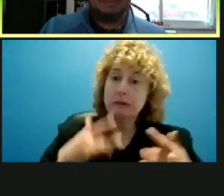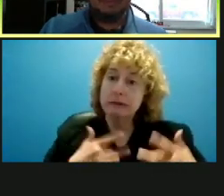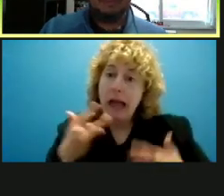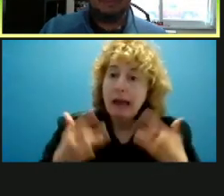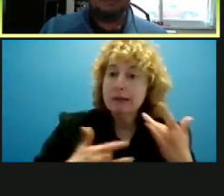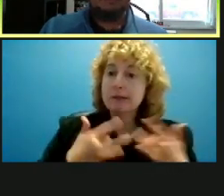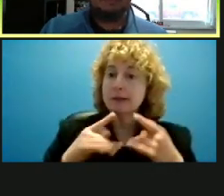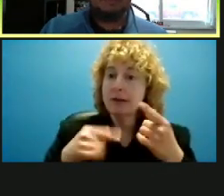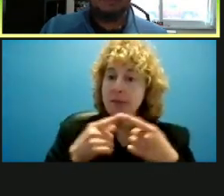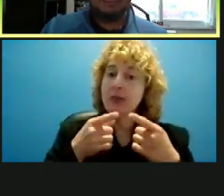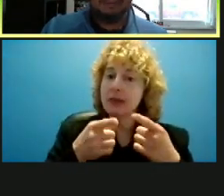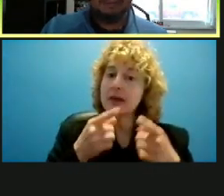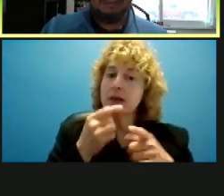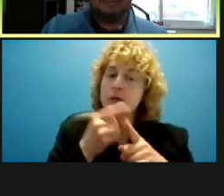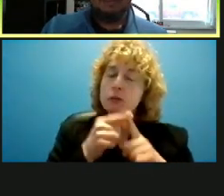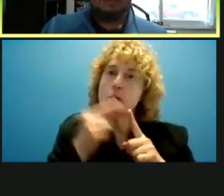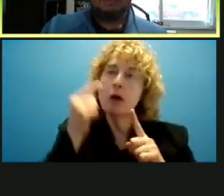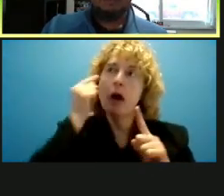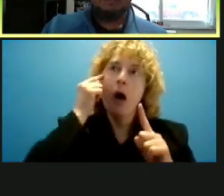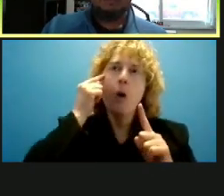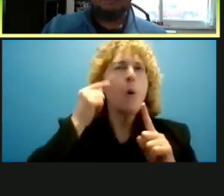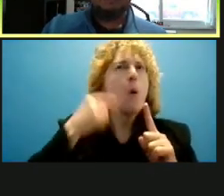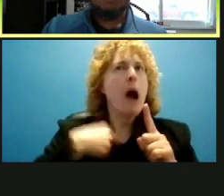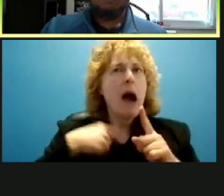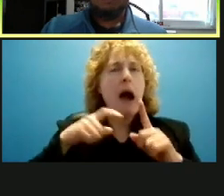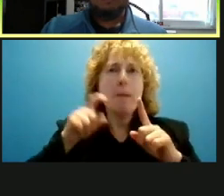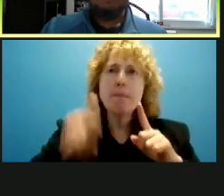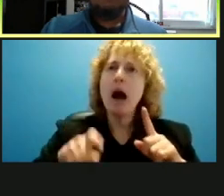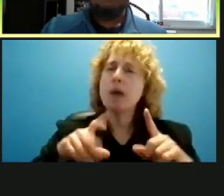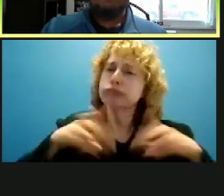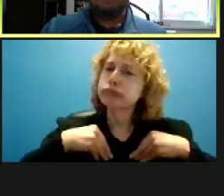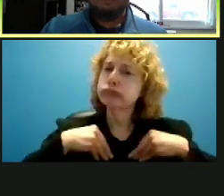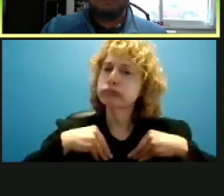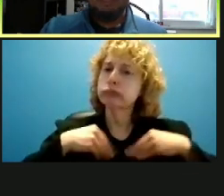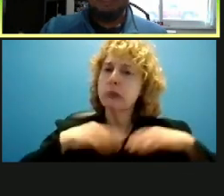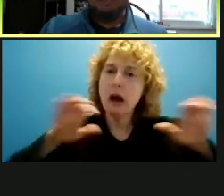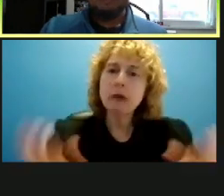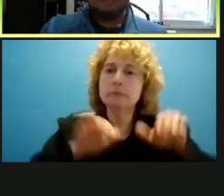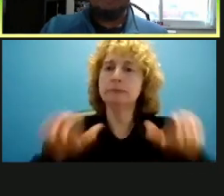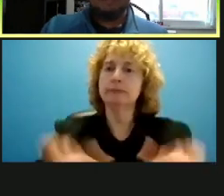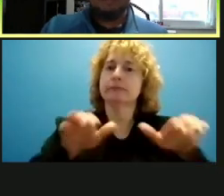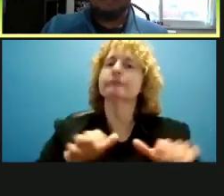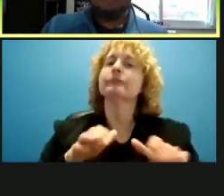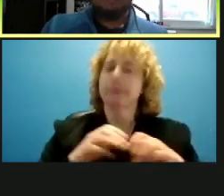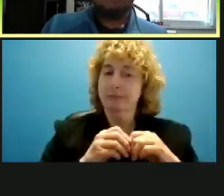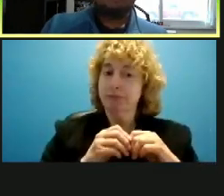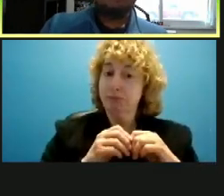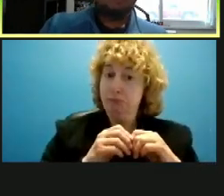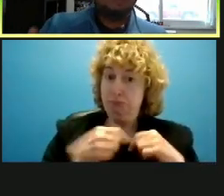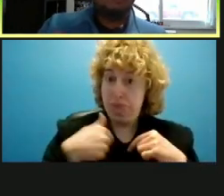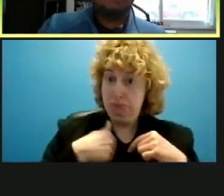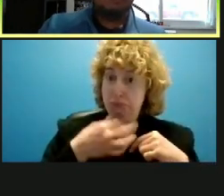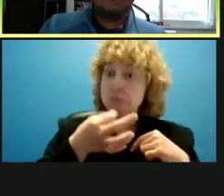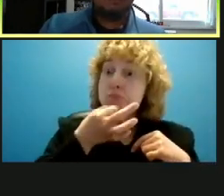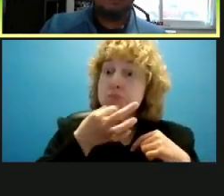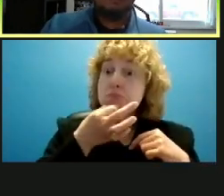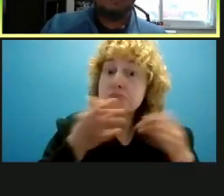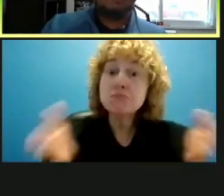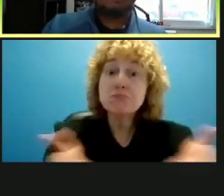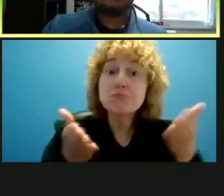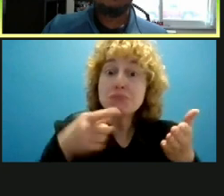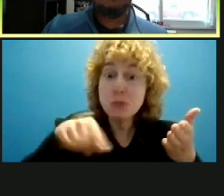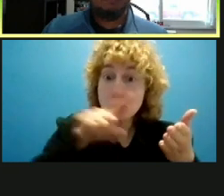you think that you have to take action. So if I achieve that and you don't know how